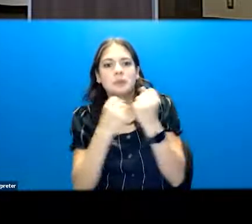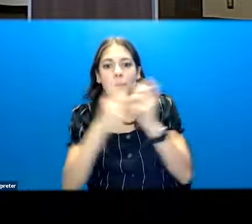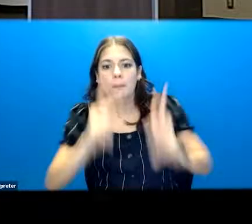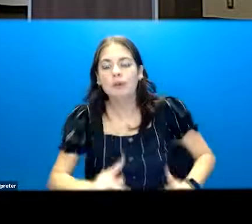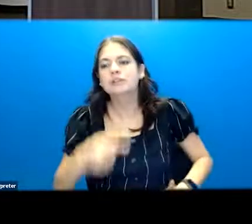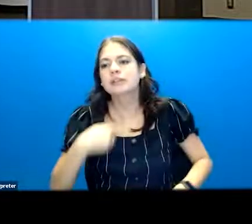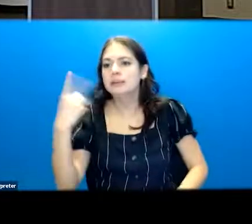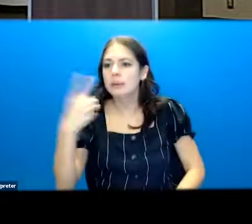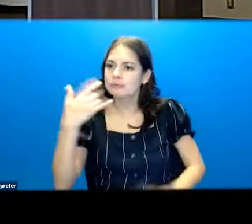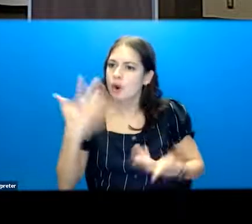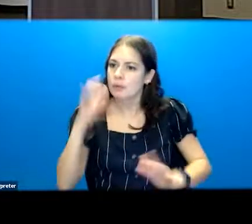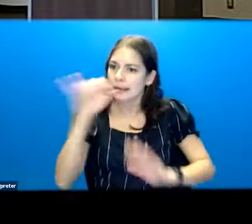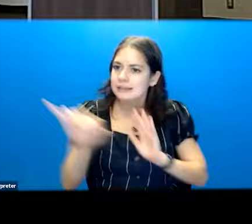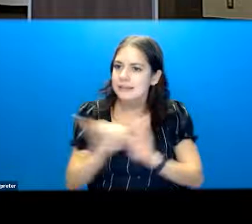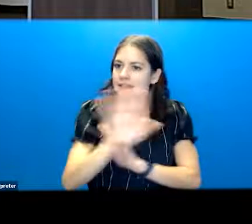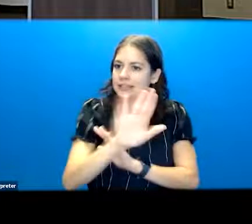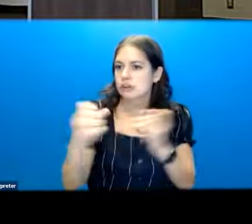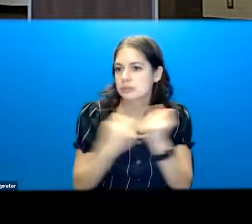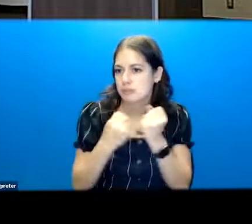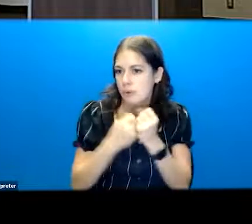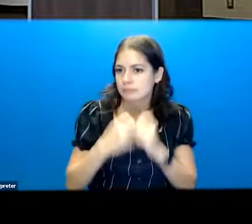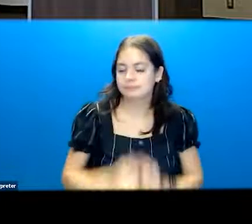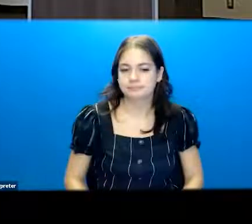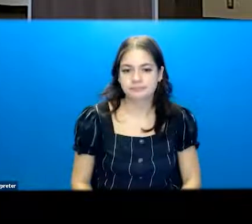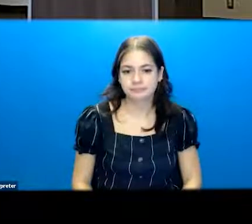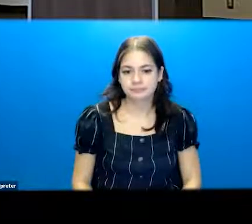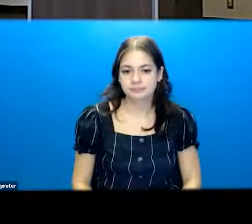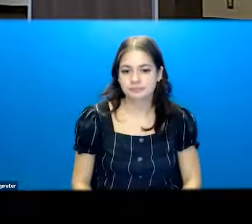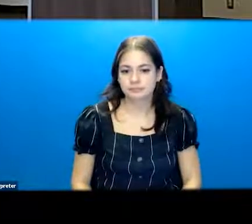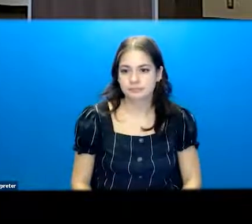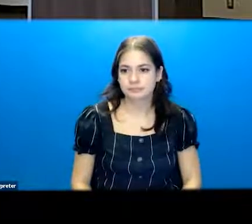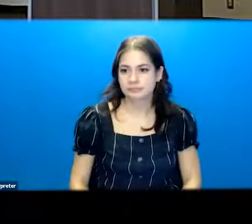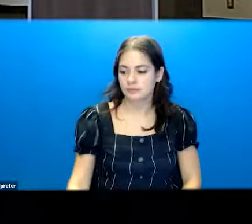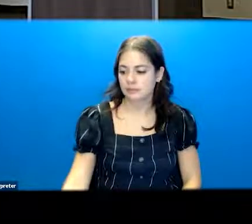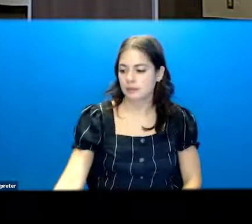individual has identified as their support system.